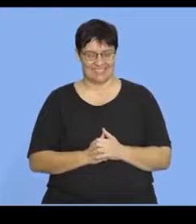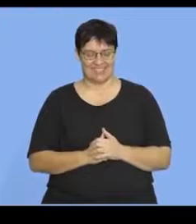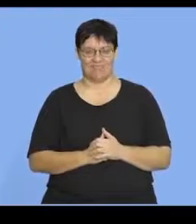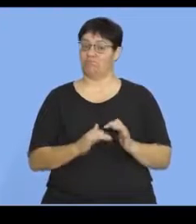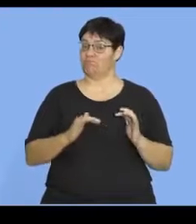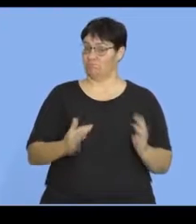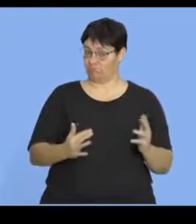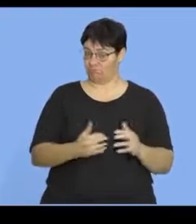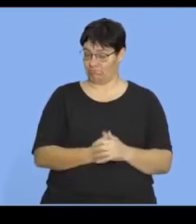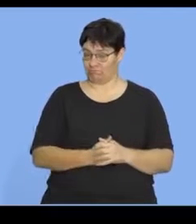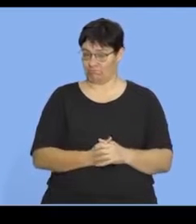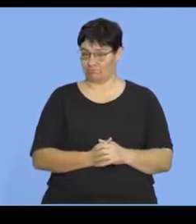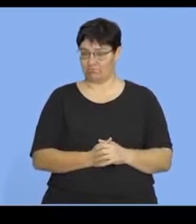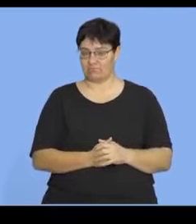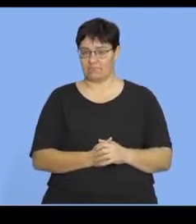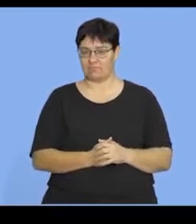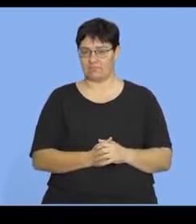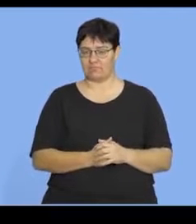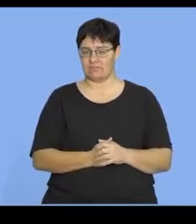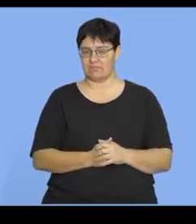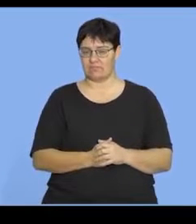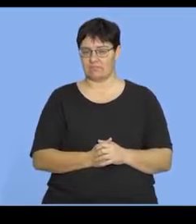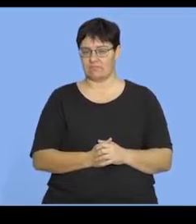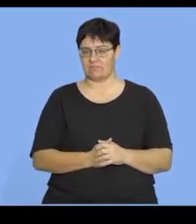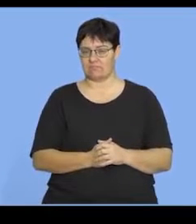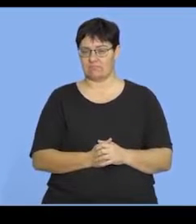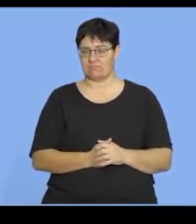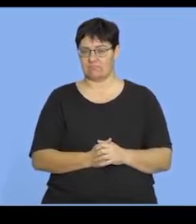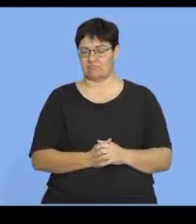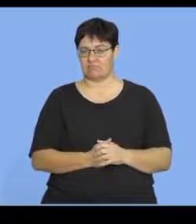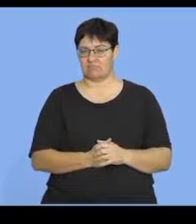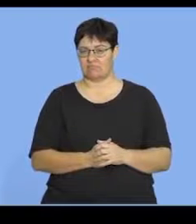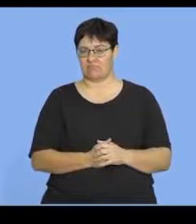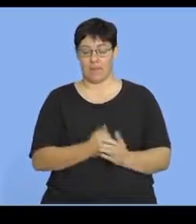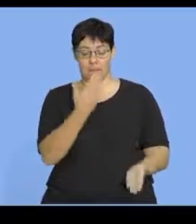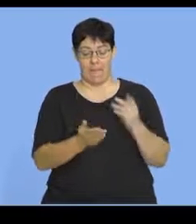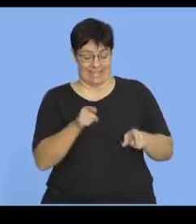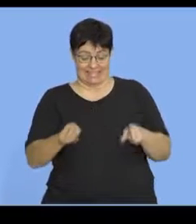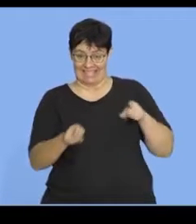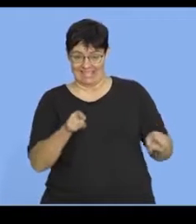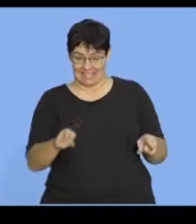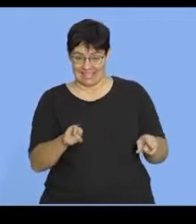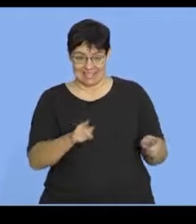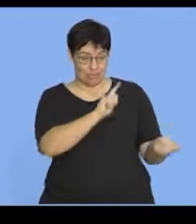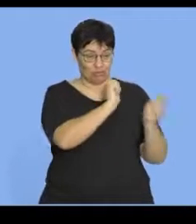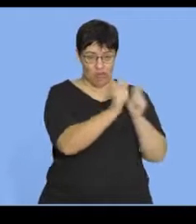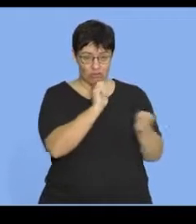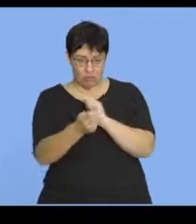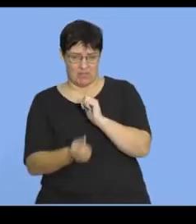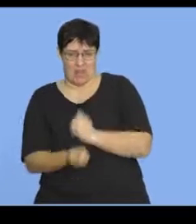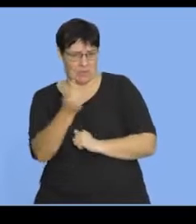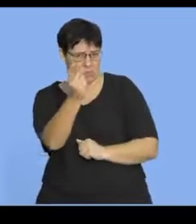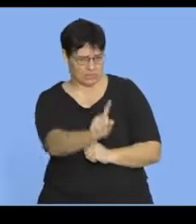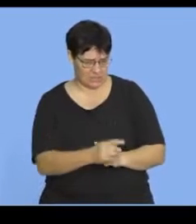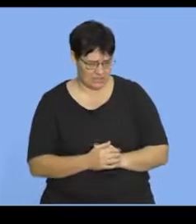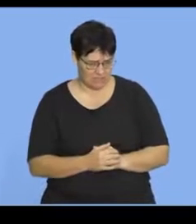So, here we go. What happens when the mass of two objects change? This is